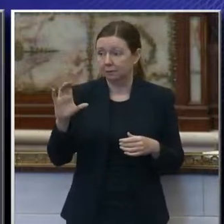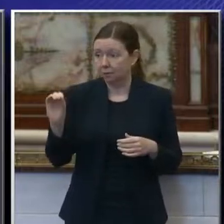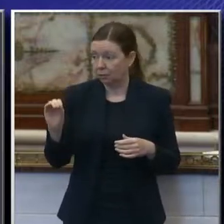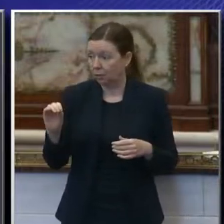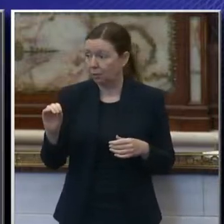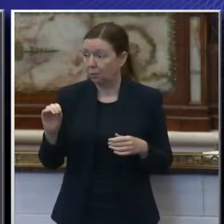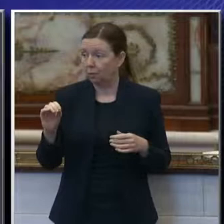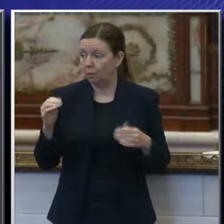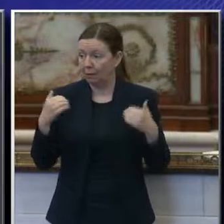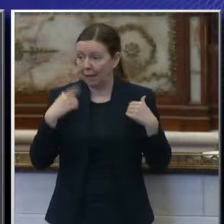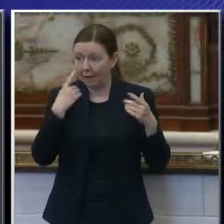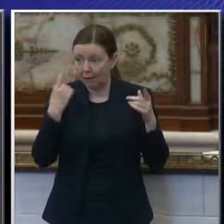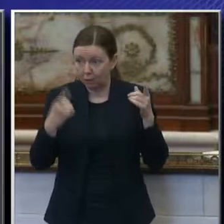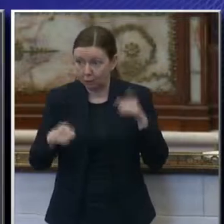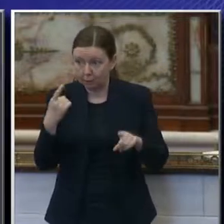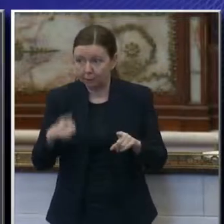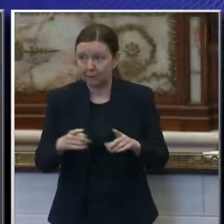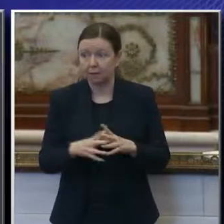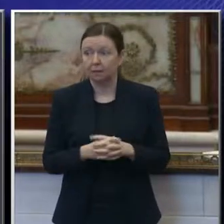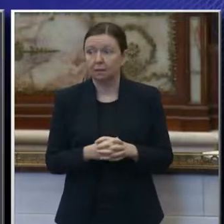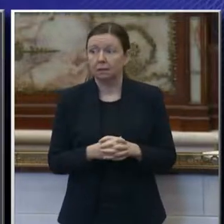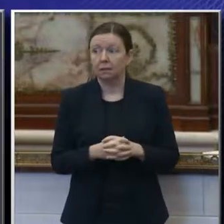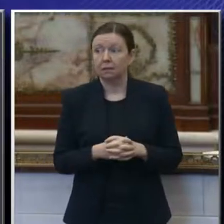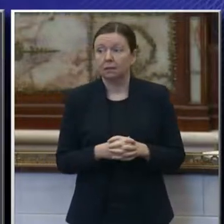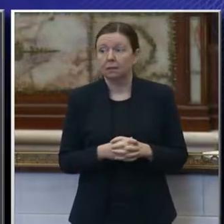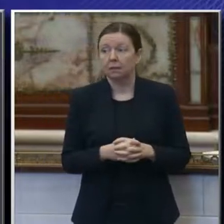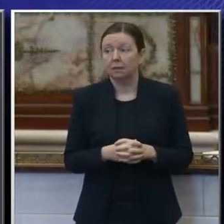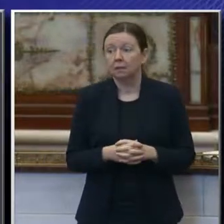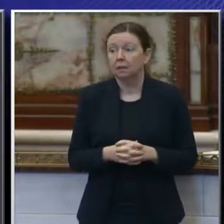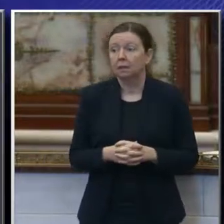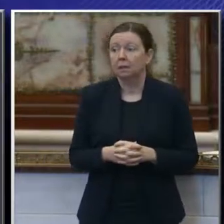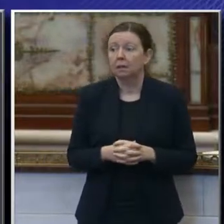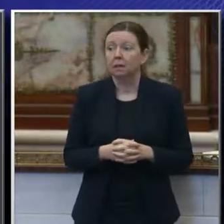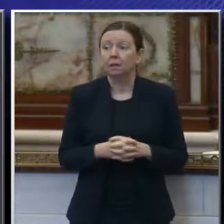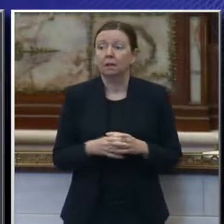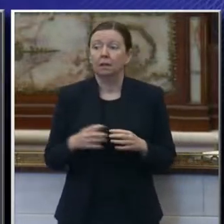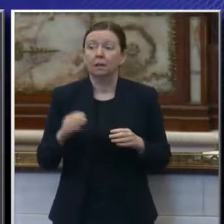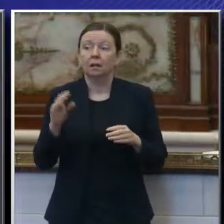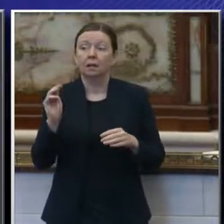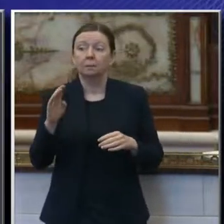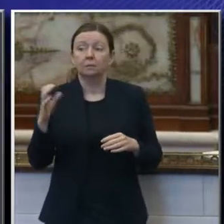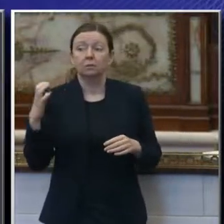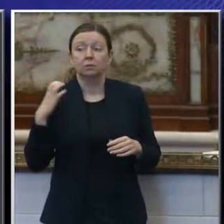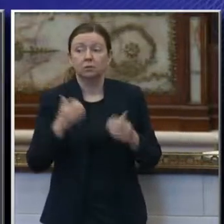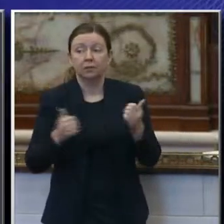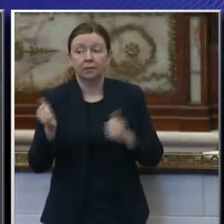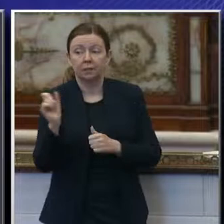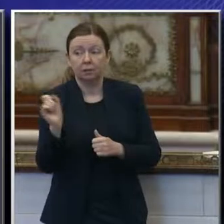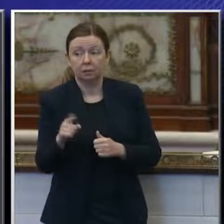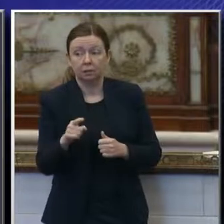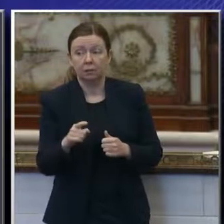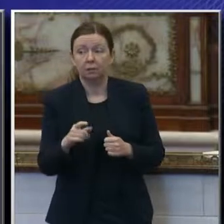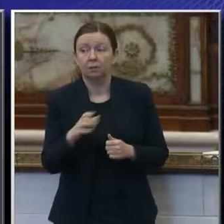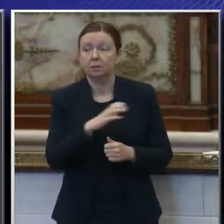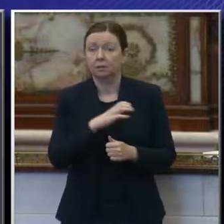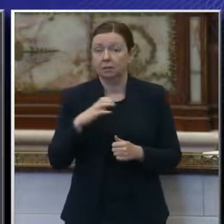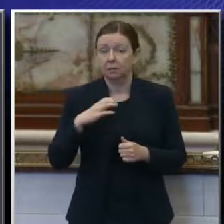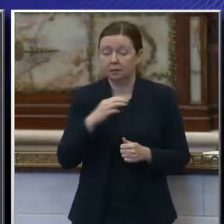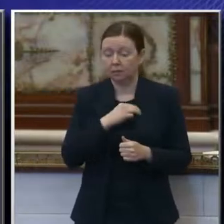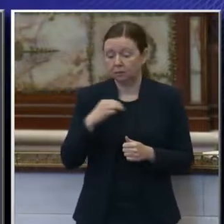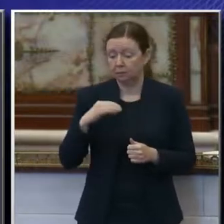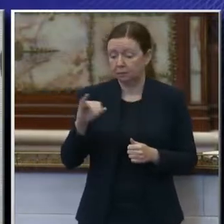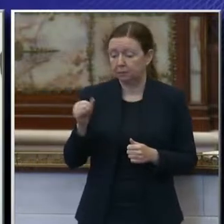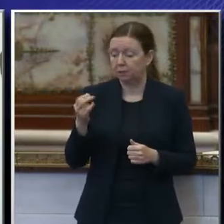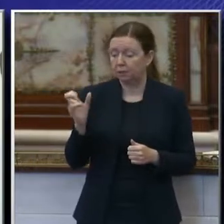of agreement on that? Can I have a point of information, if you don't mind, Mr. Chair? Yes. Recognize so, Council Member Johnson. Yes.